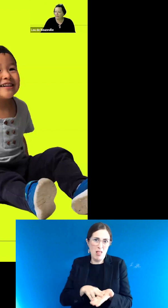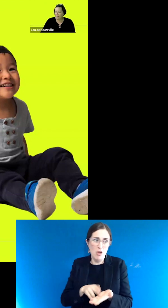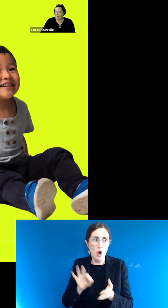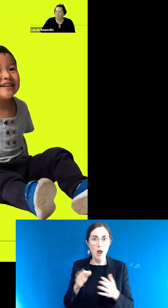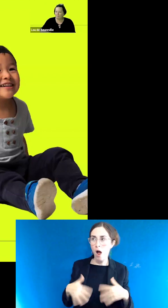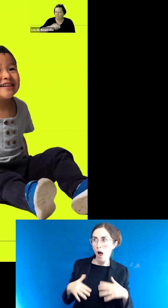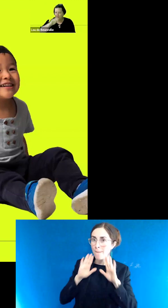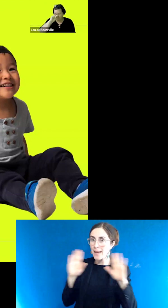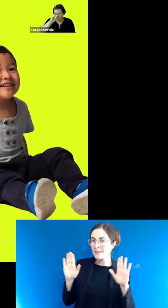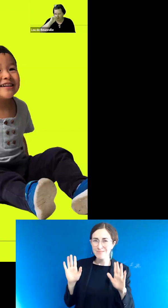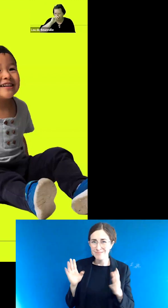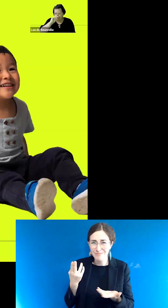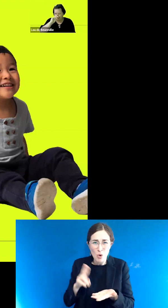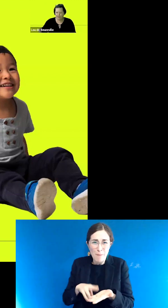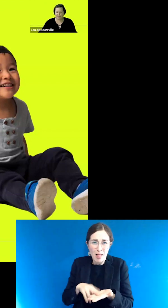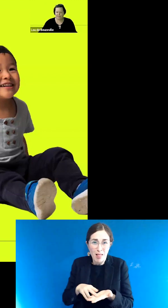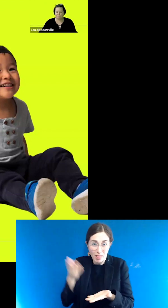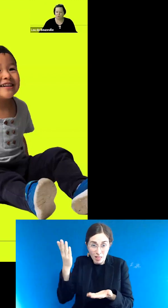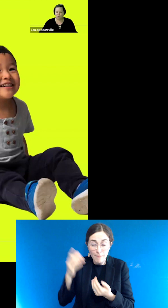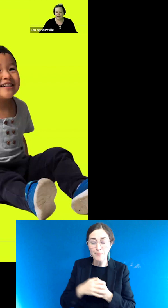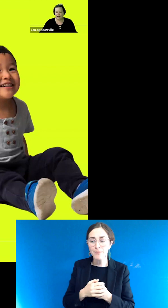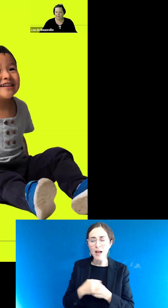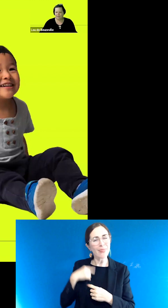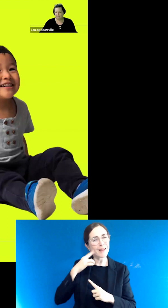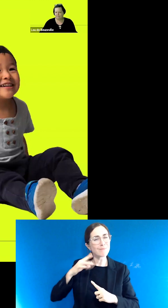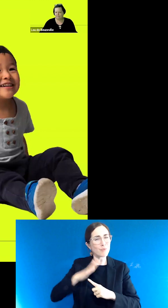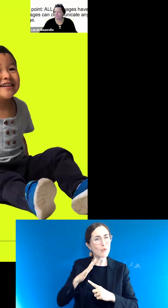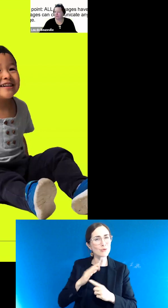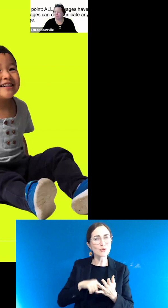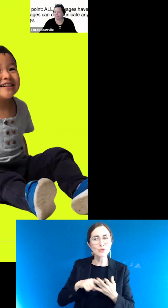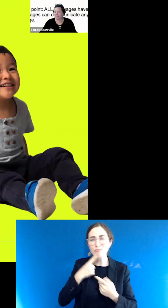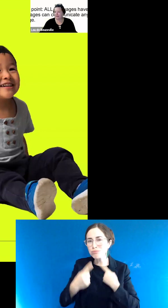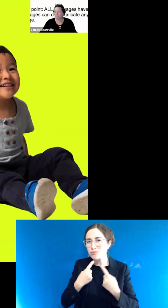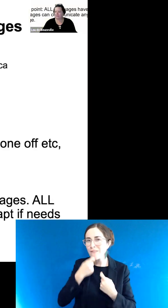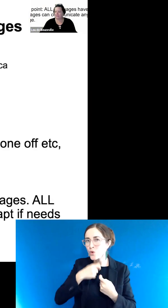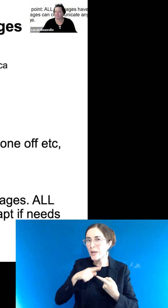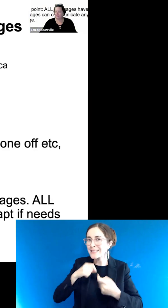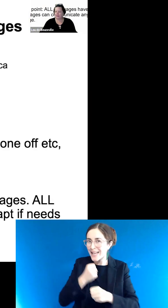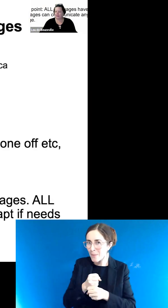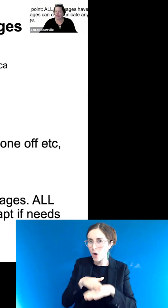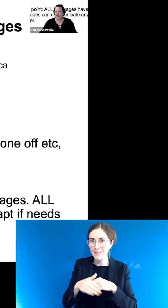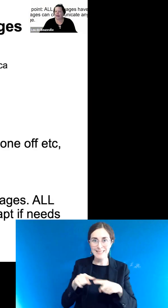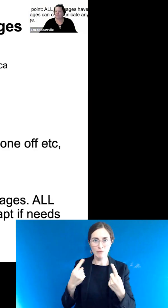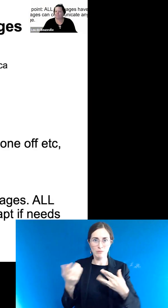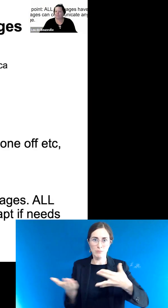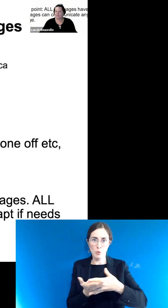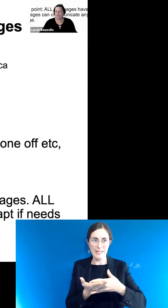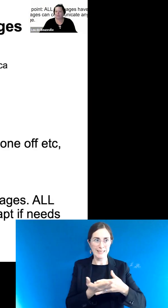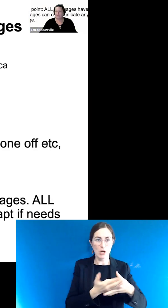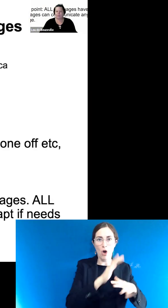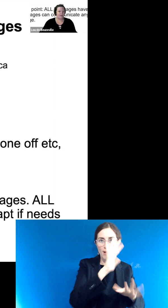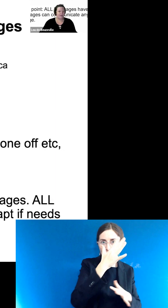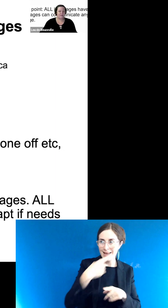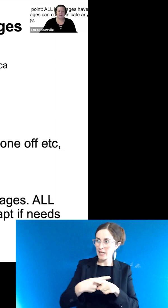And yeah, and so I think that it's important to cover just a few little examples.